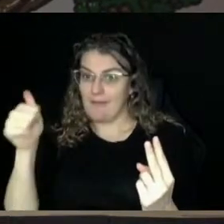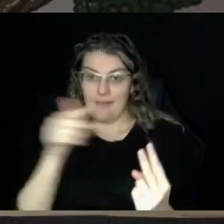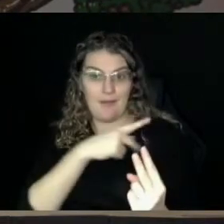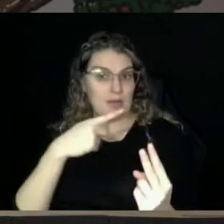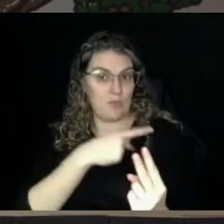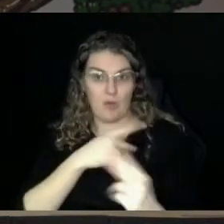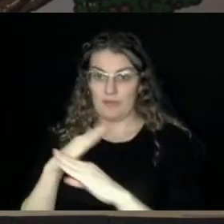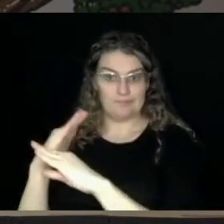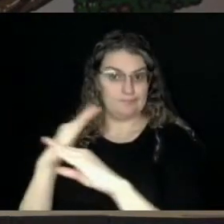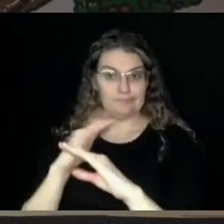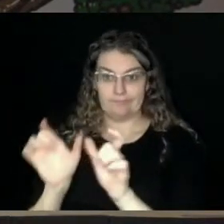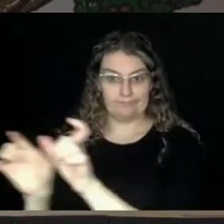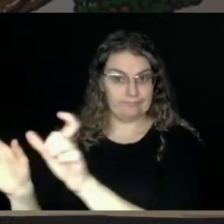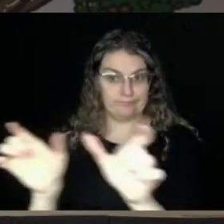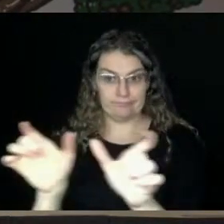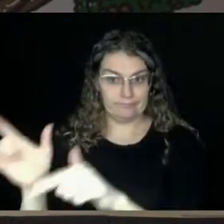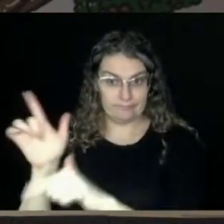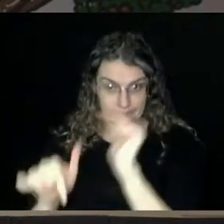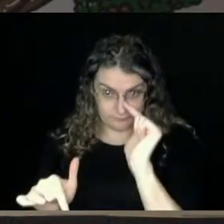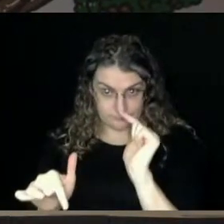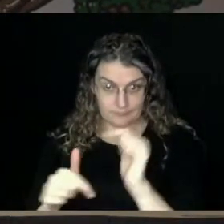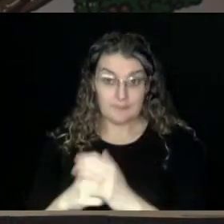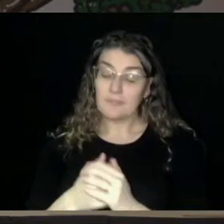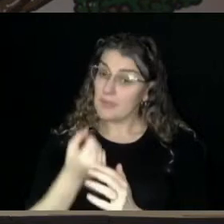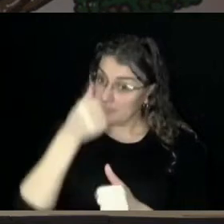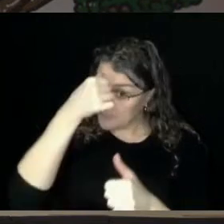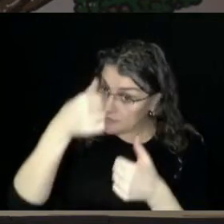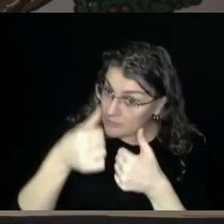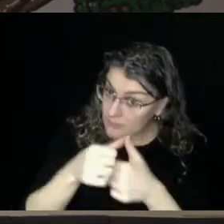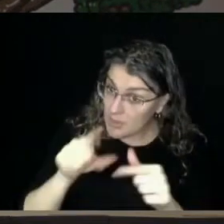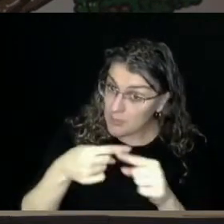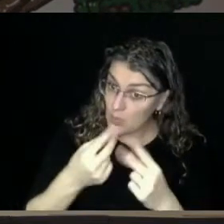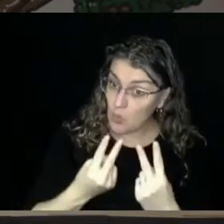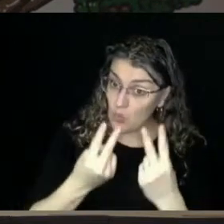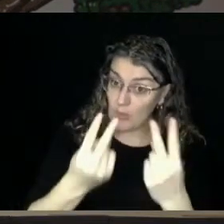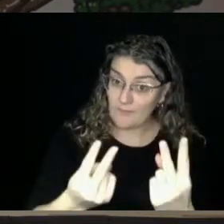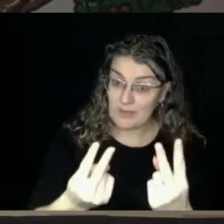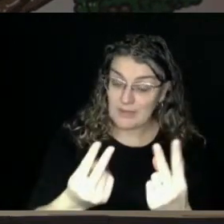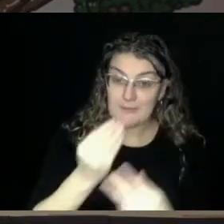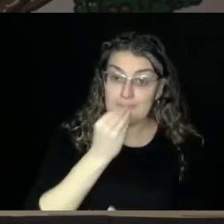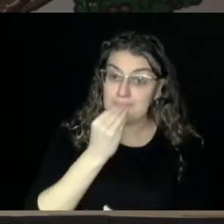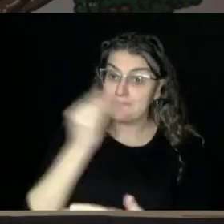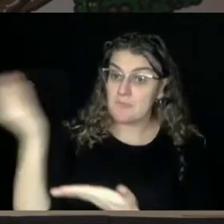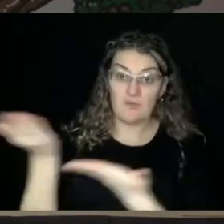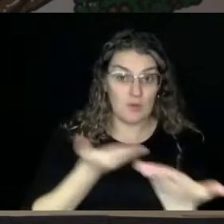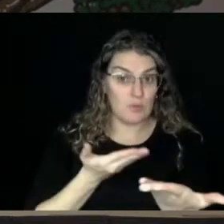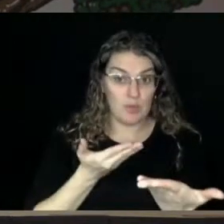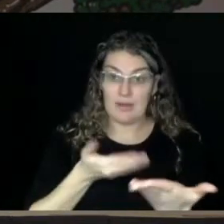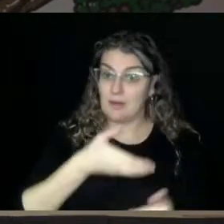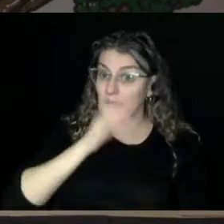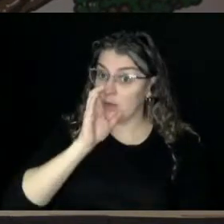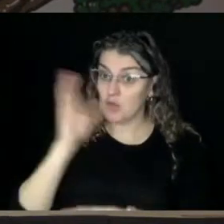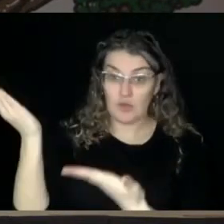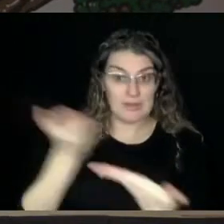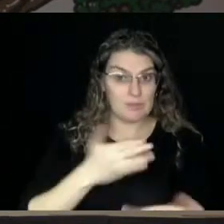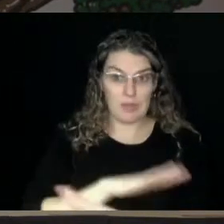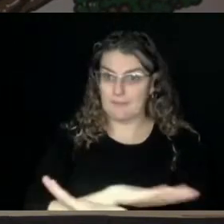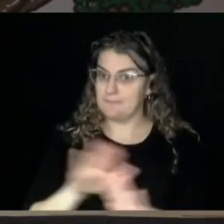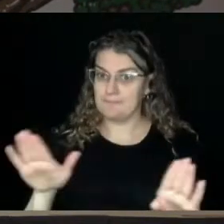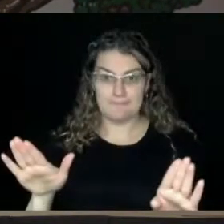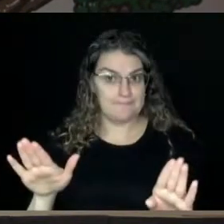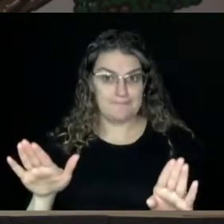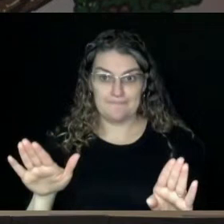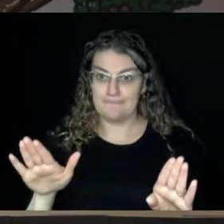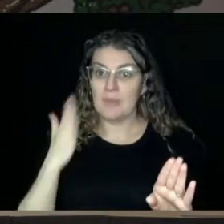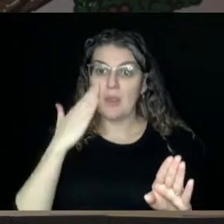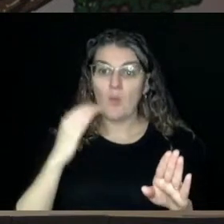remind people, however, when you are visiting, to not bring food with you or drink, as eating and drinking requires